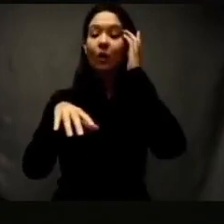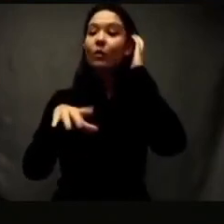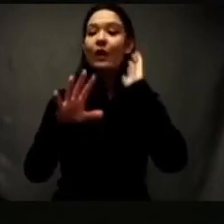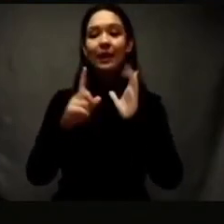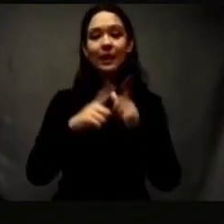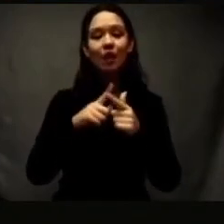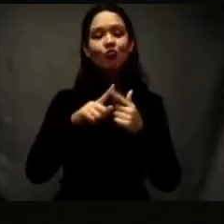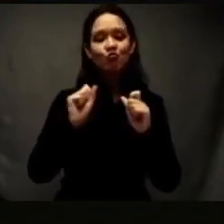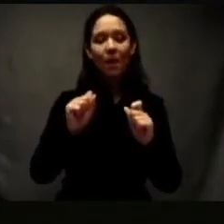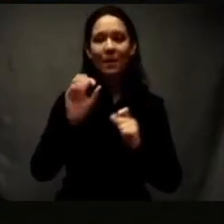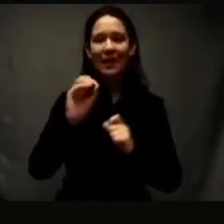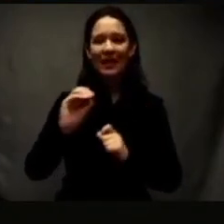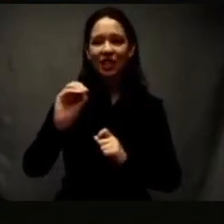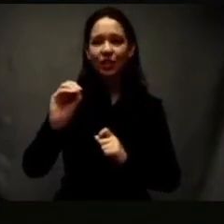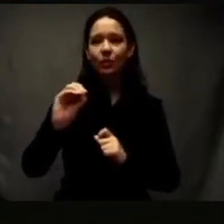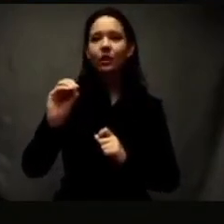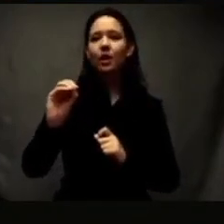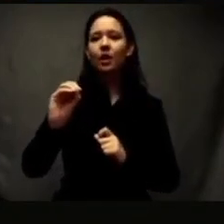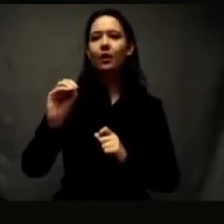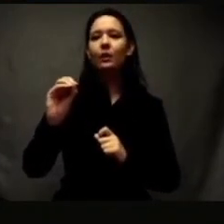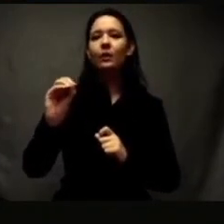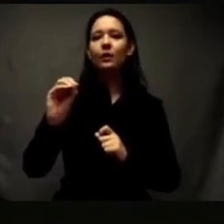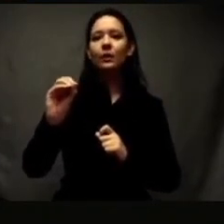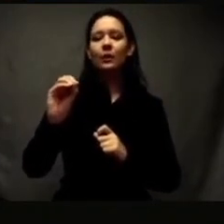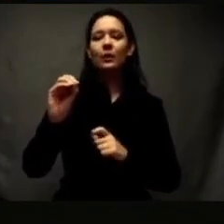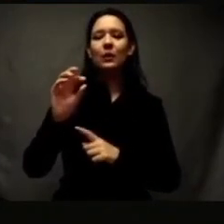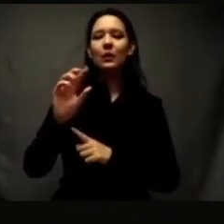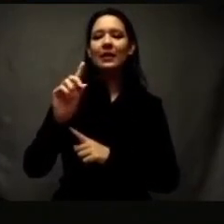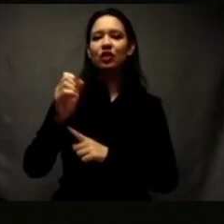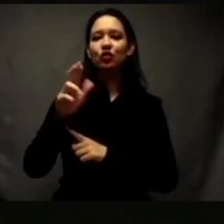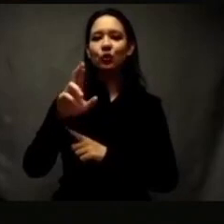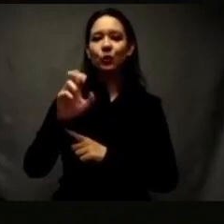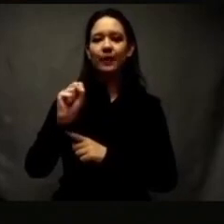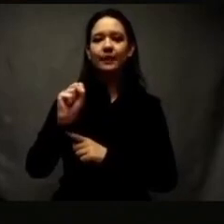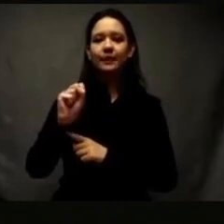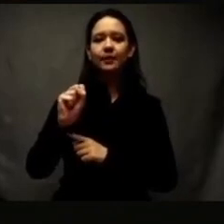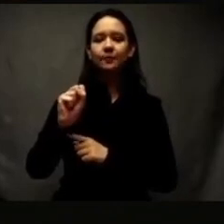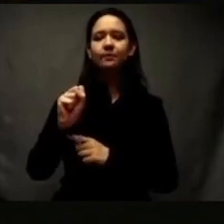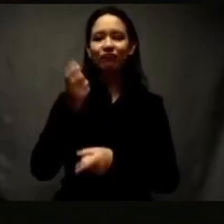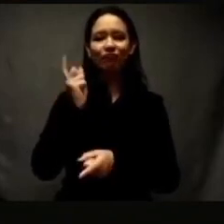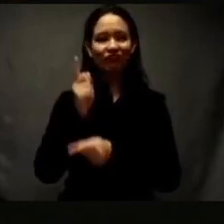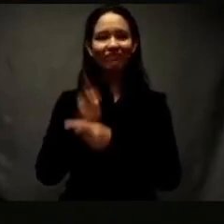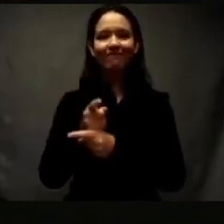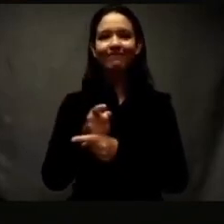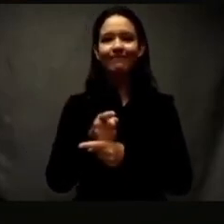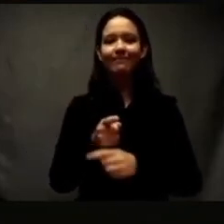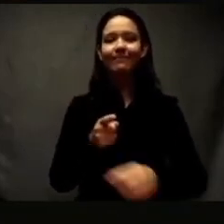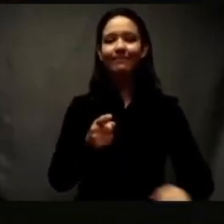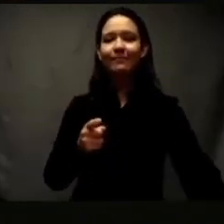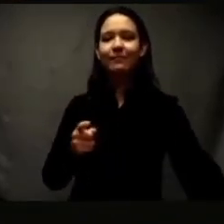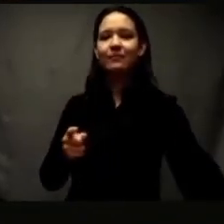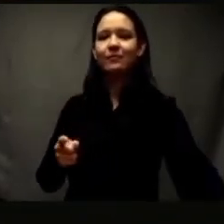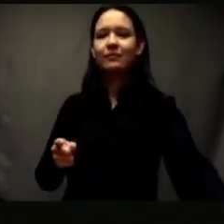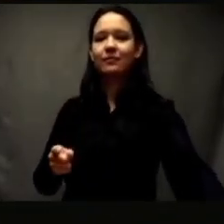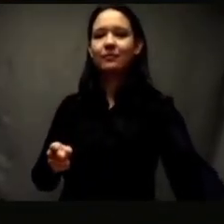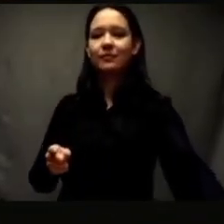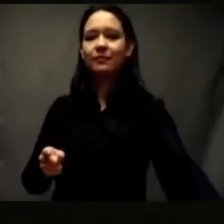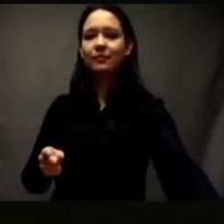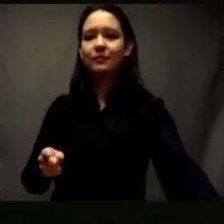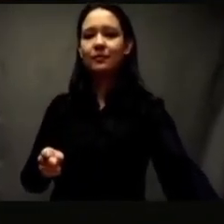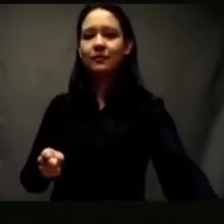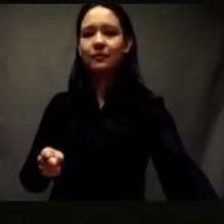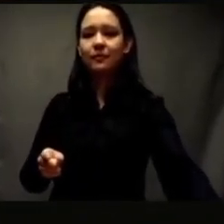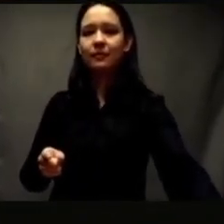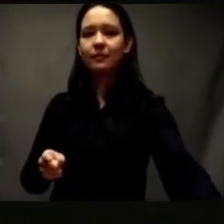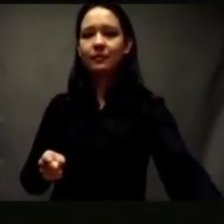0 degrees for that one if we're moving up. Oh yeah, sorry. I'm thinking, yeah, you're totally right. Yeah, no, you're good. Awesome. Okay, so